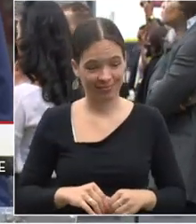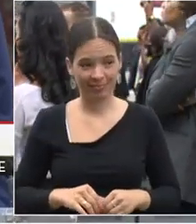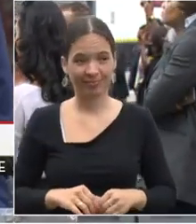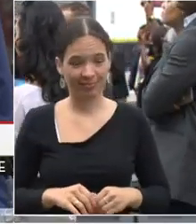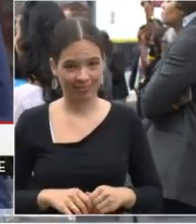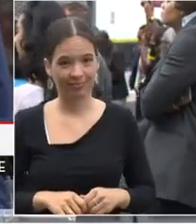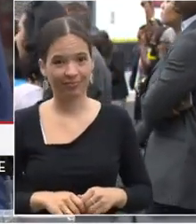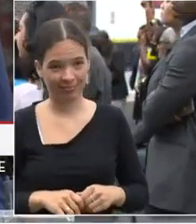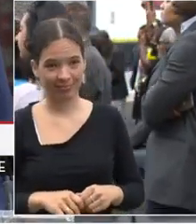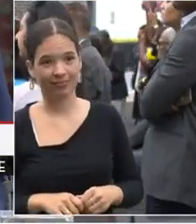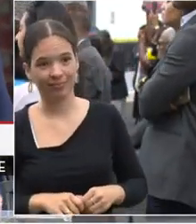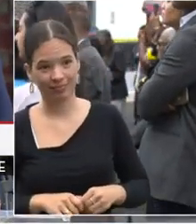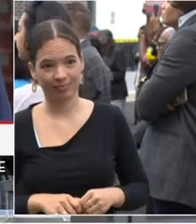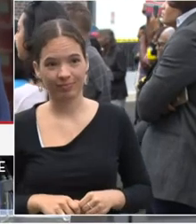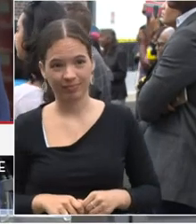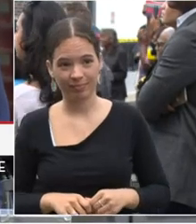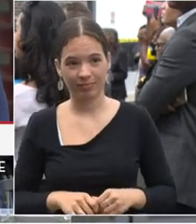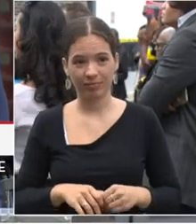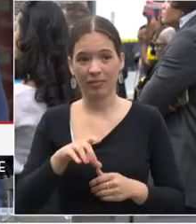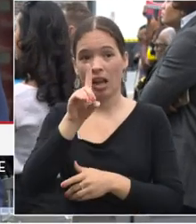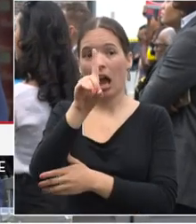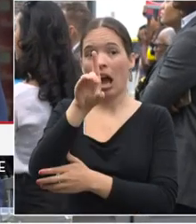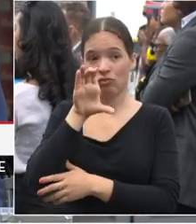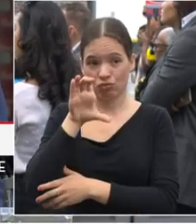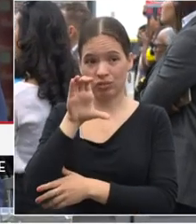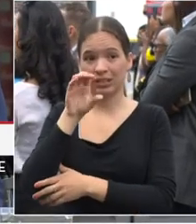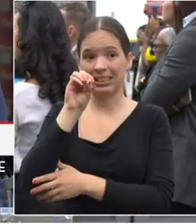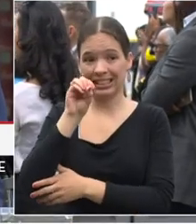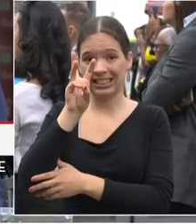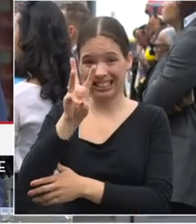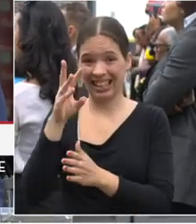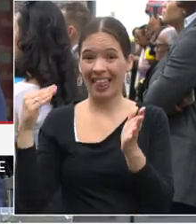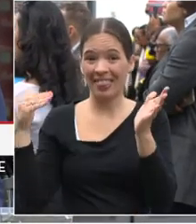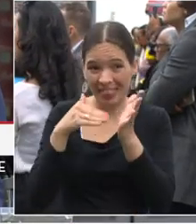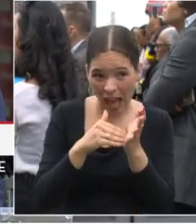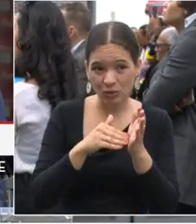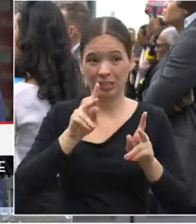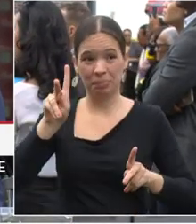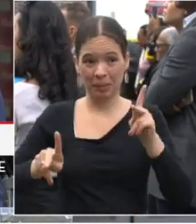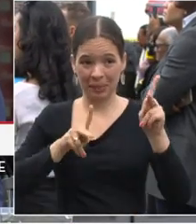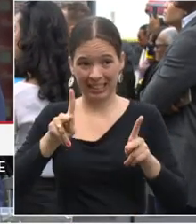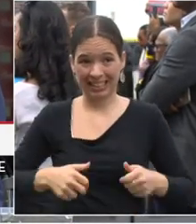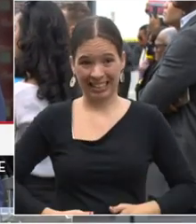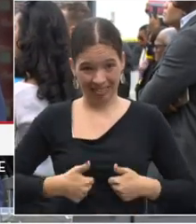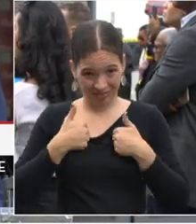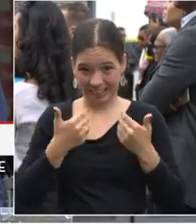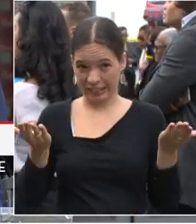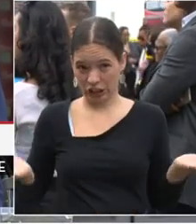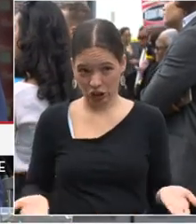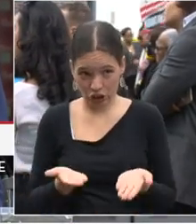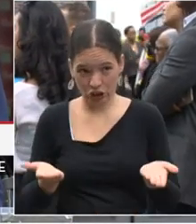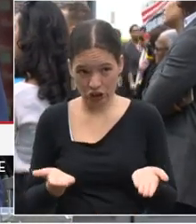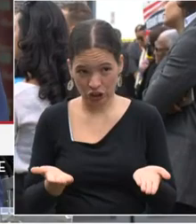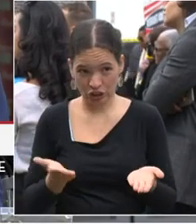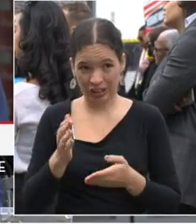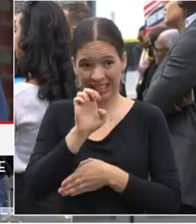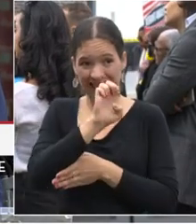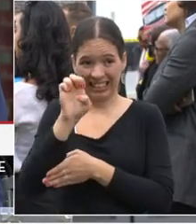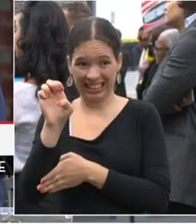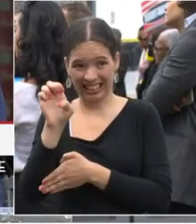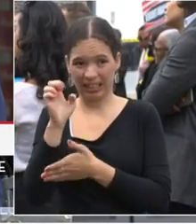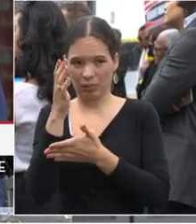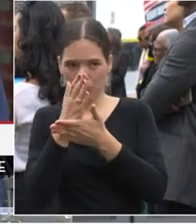For the 160,000 people who live on the east end of the city, of the district, this is a